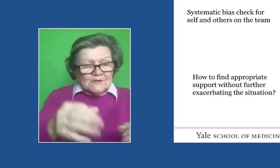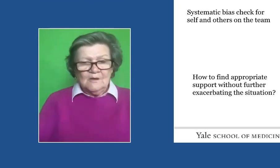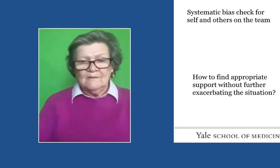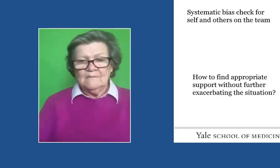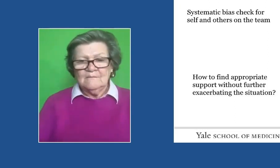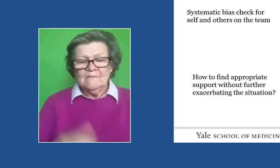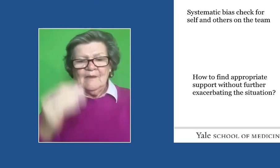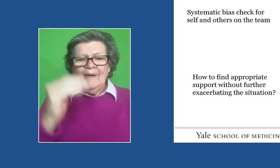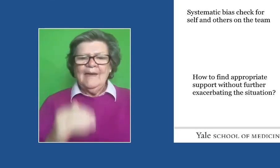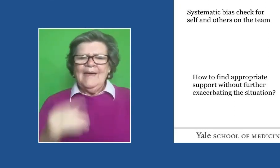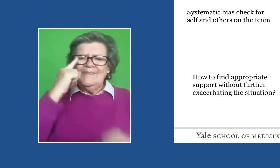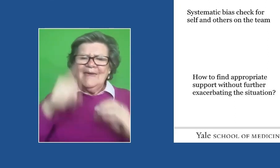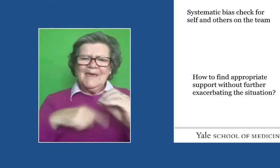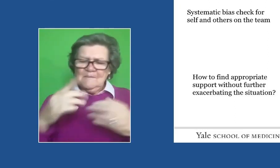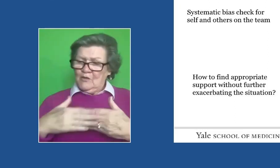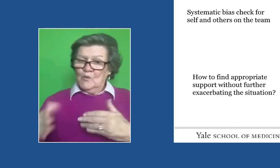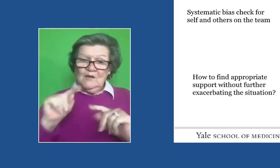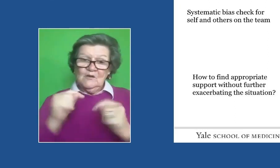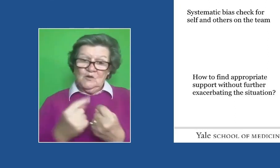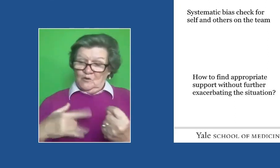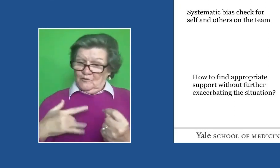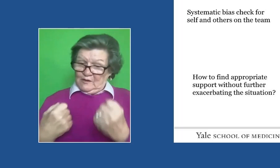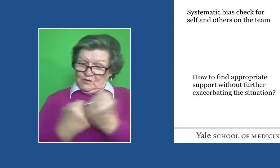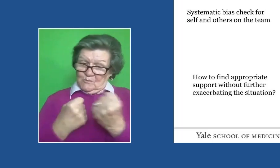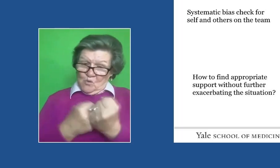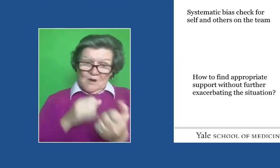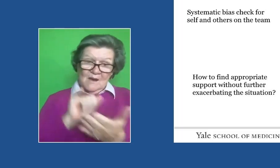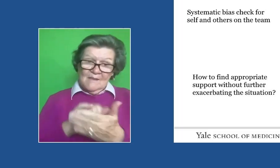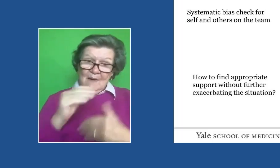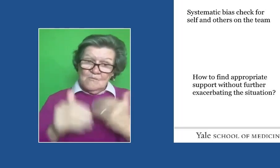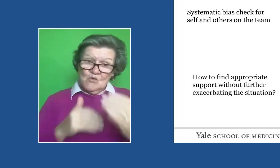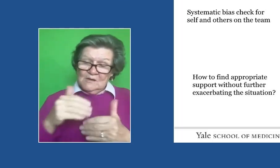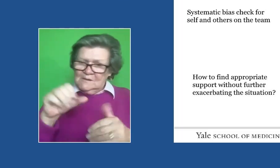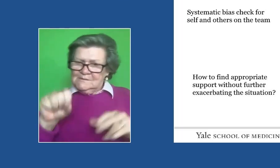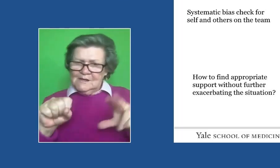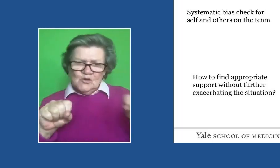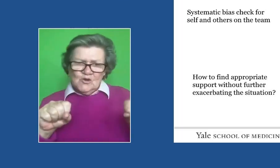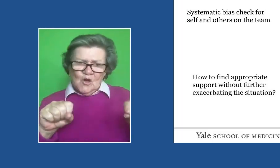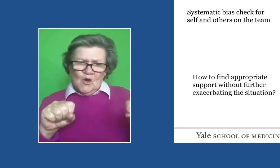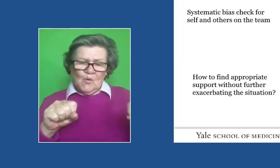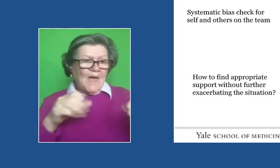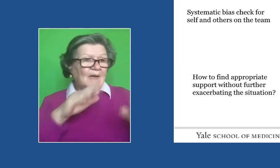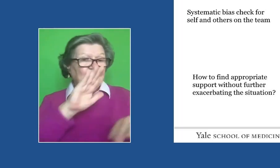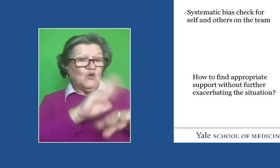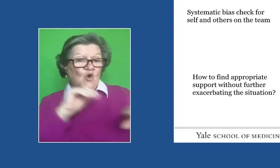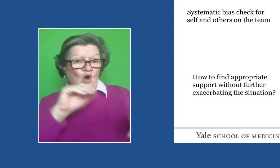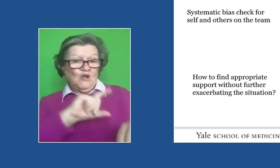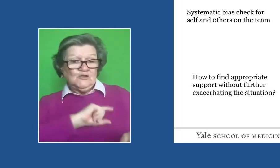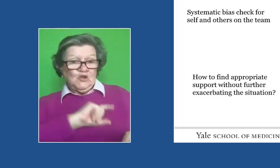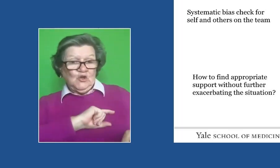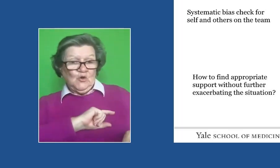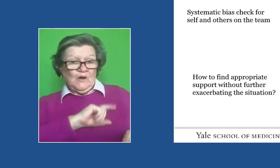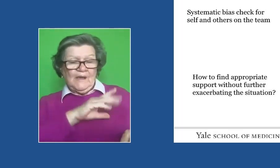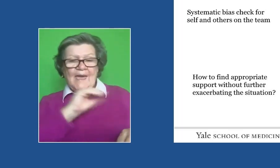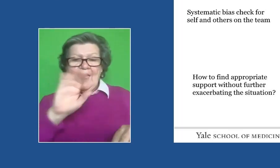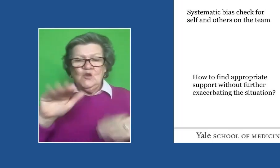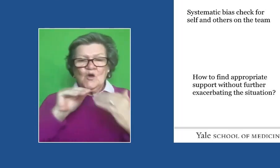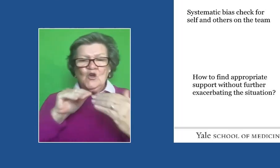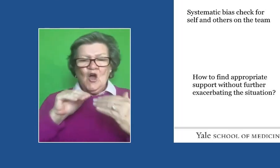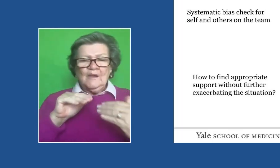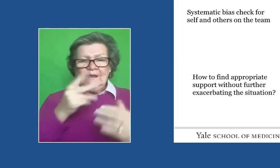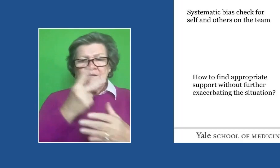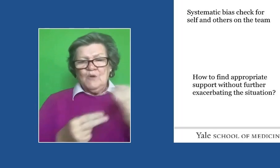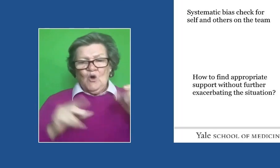the rest of your team. Do you feel supported in that process? And engage both security officers as well as your colleagues to think